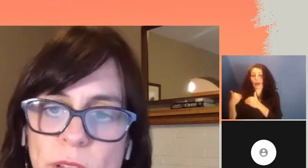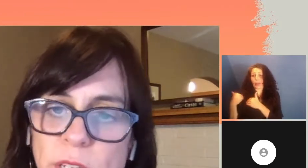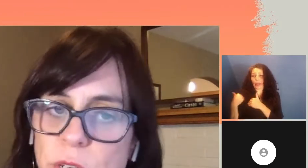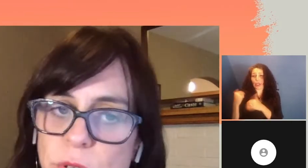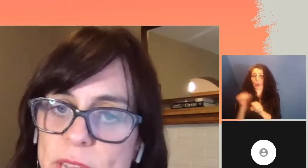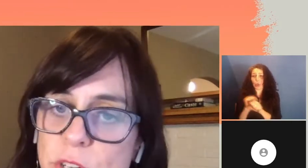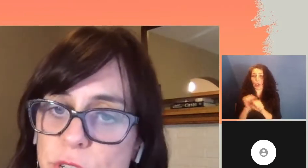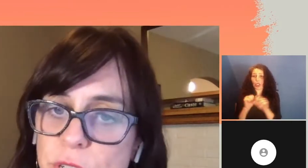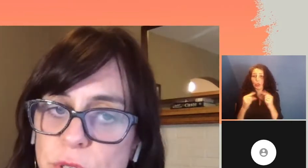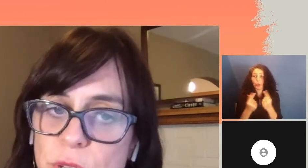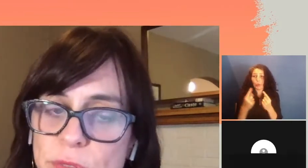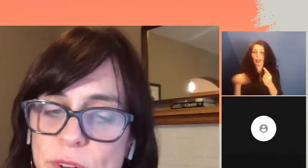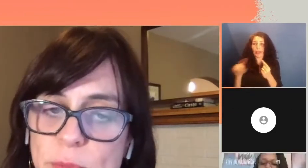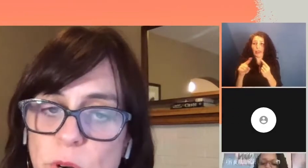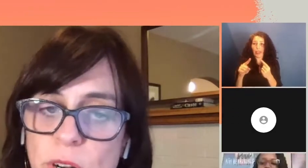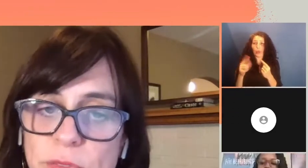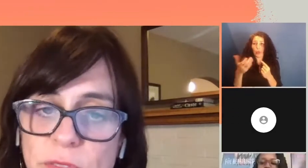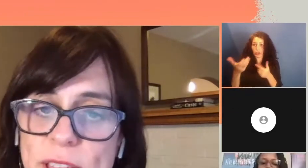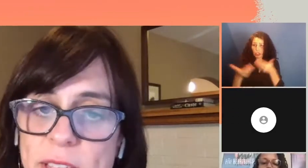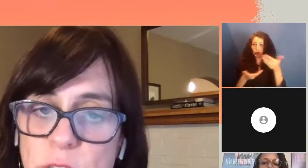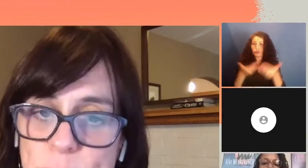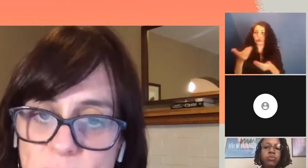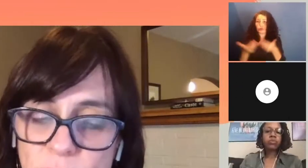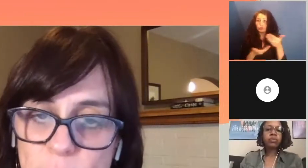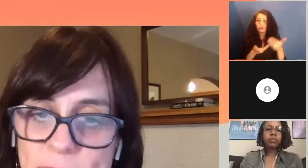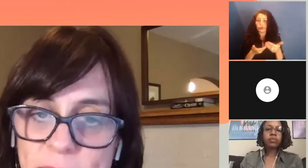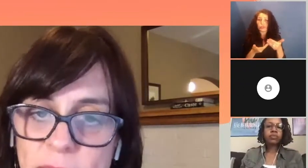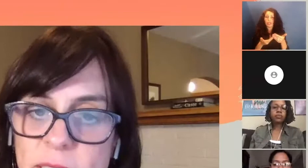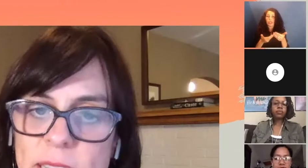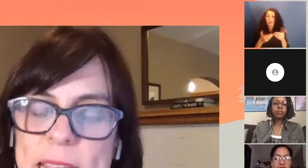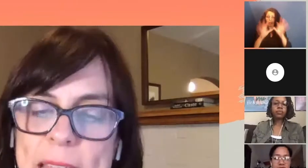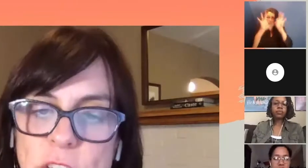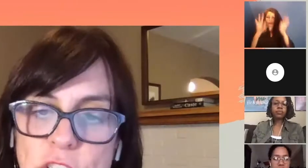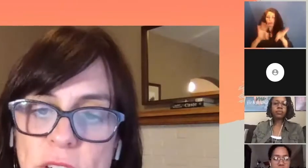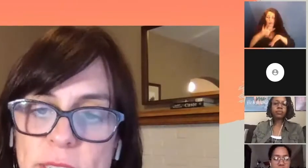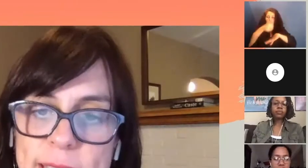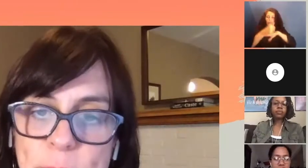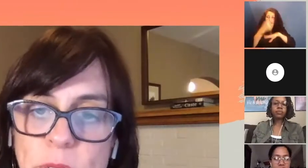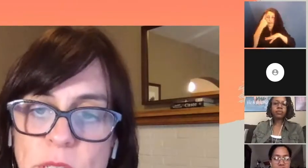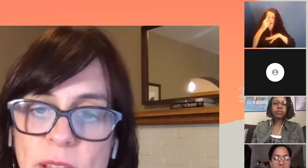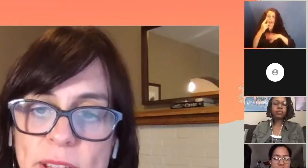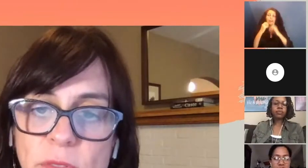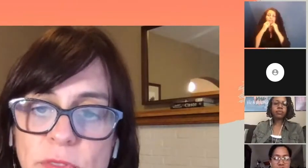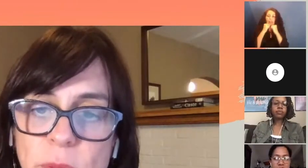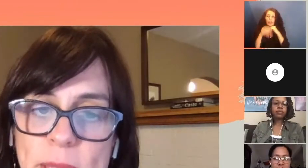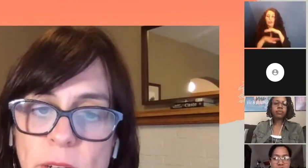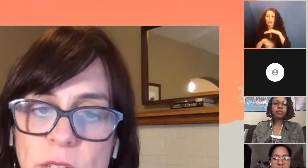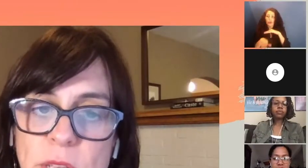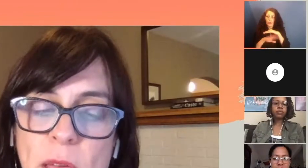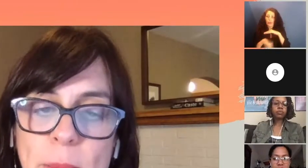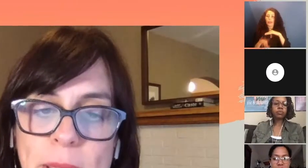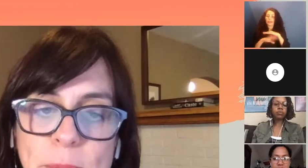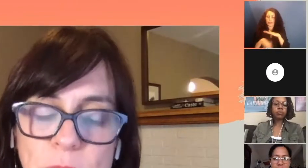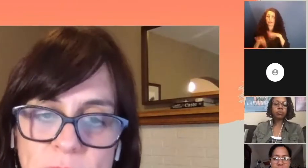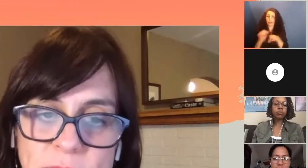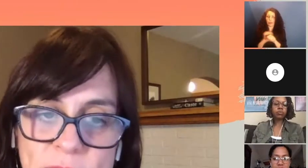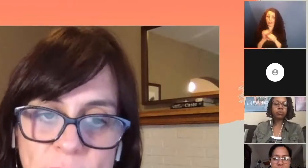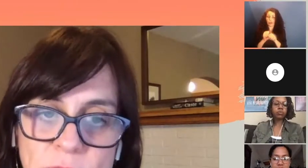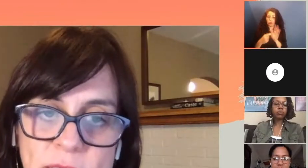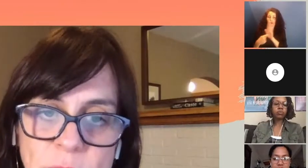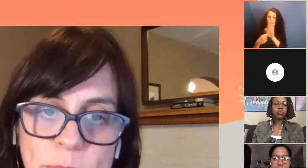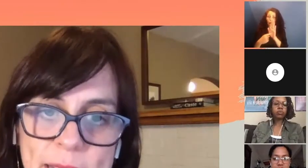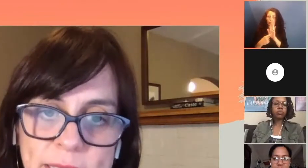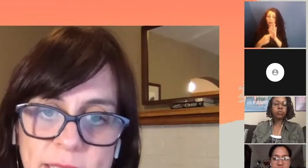which is working to introduce a framework for values-based filmmaking and share examples of how filmmakers might put